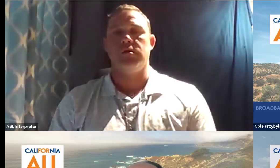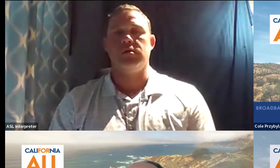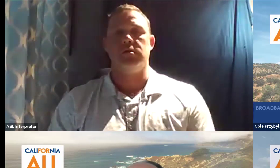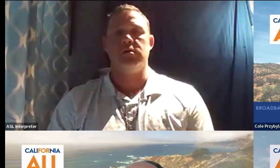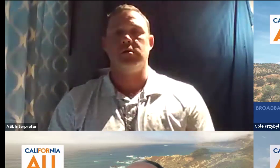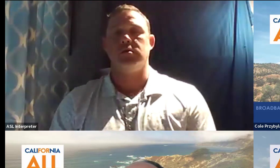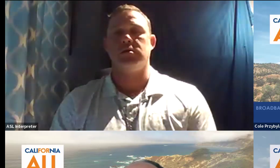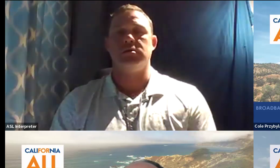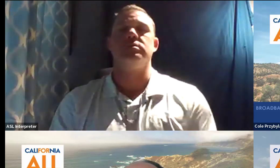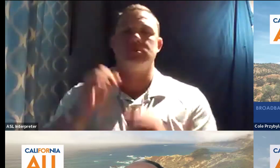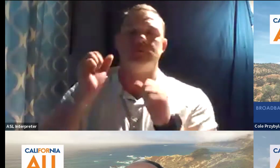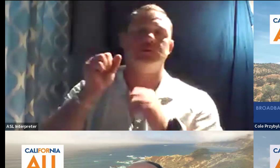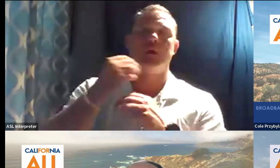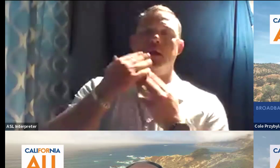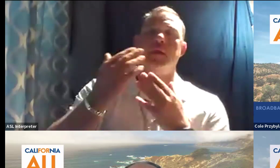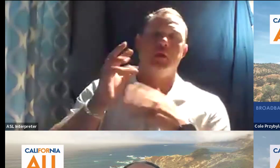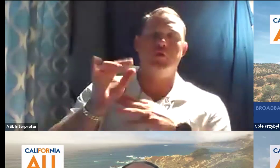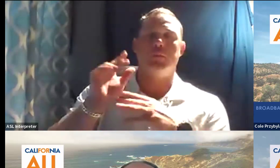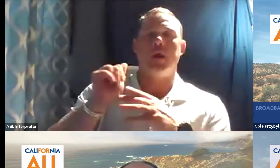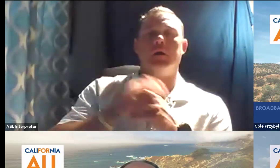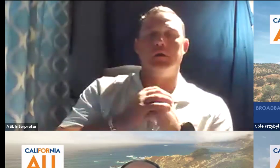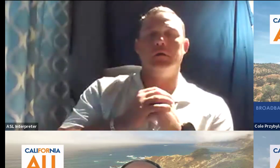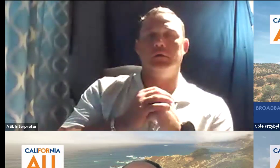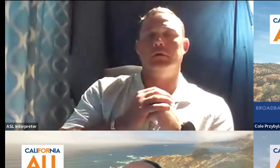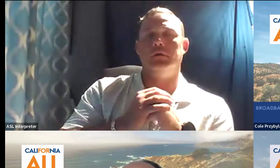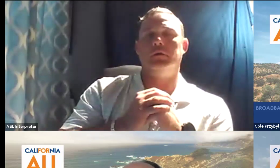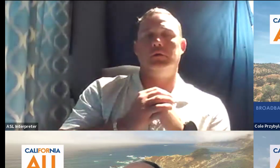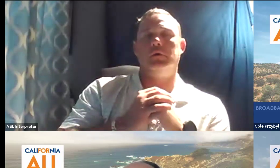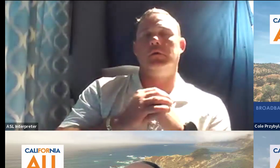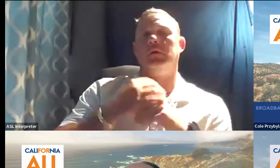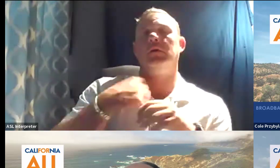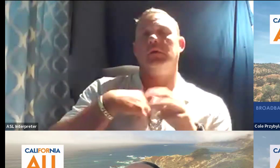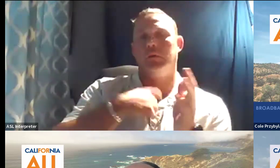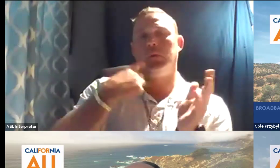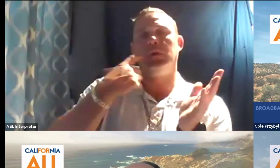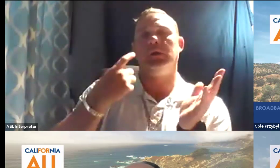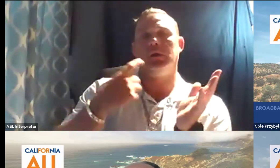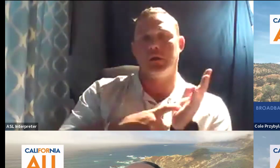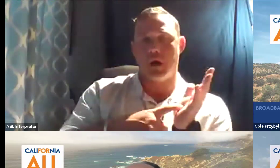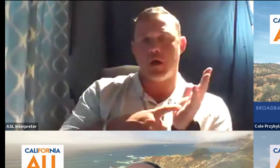Yeah, thank you, Rebecca. I think we do acknowledge that